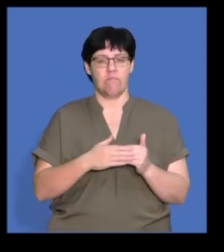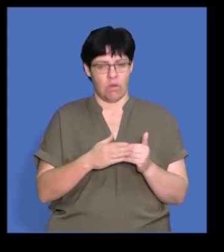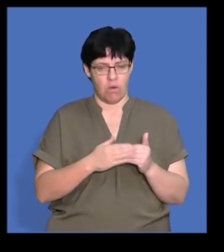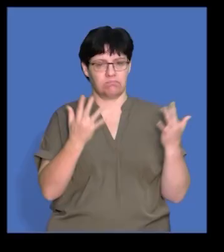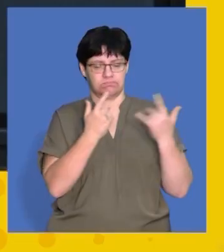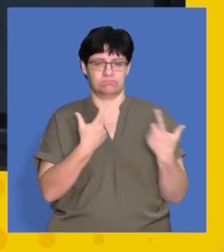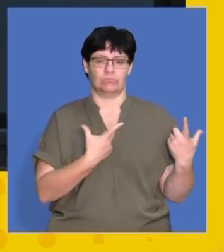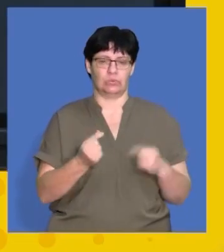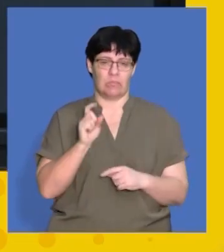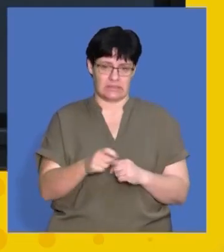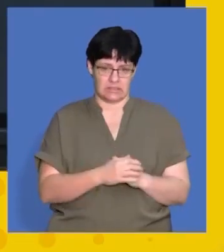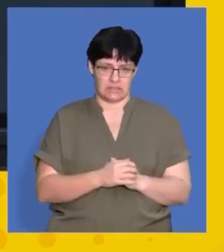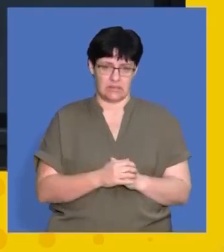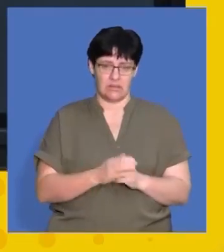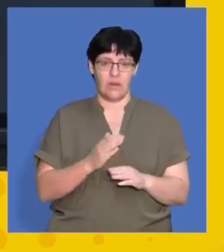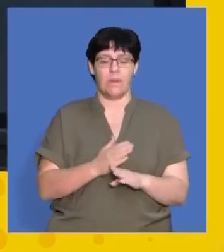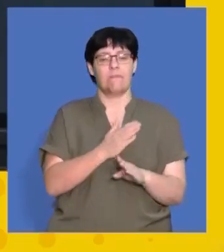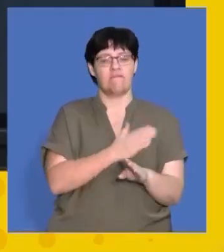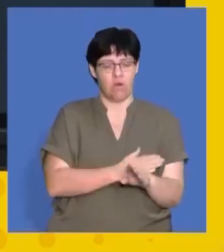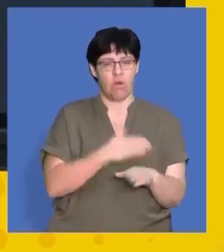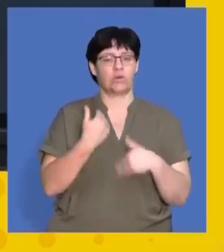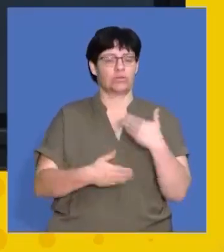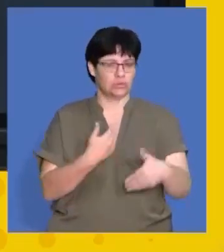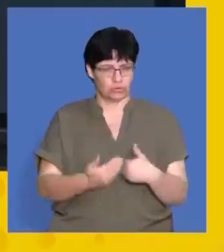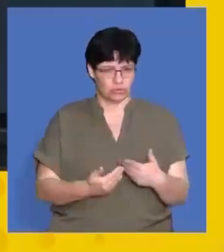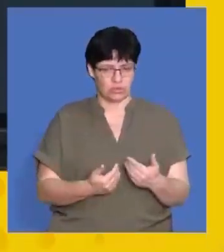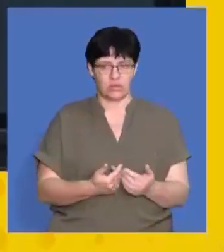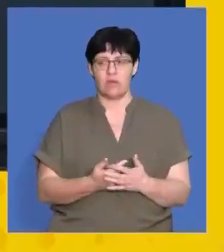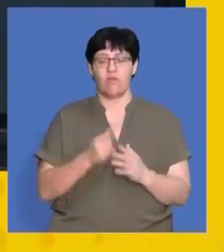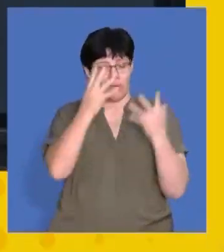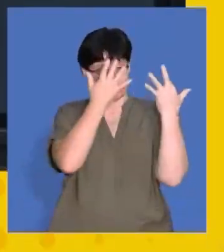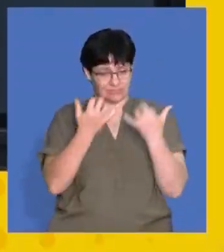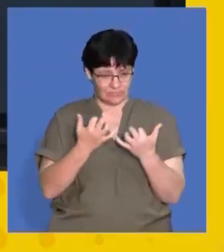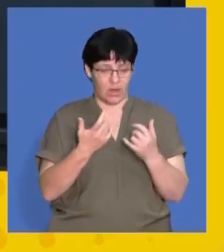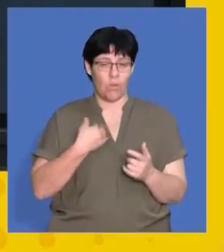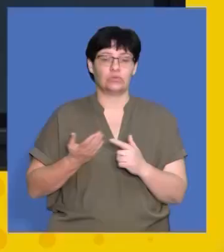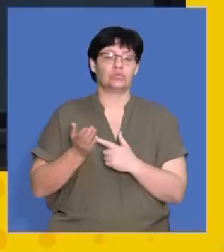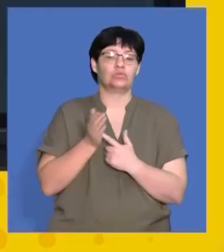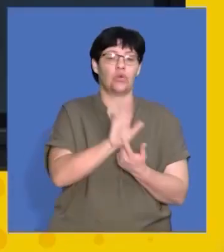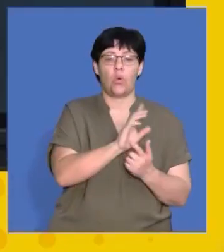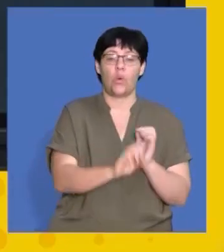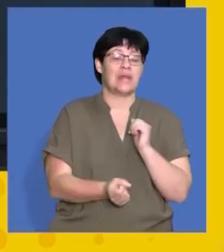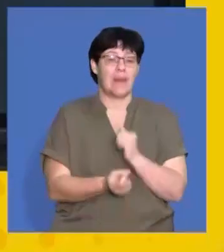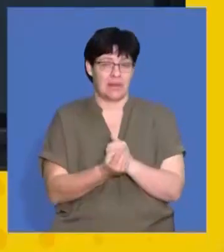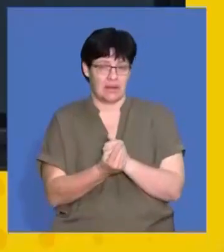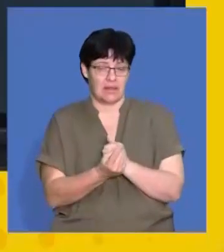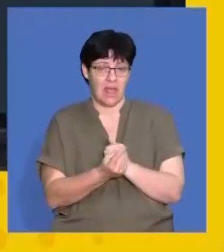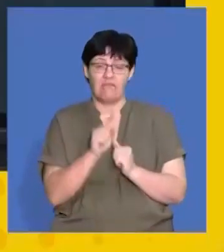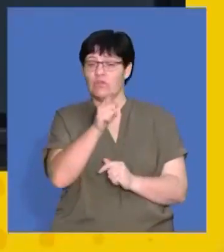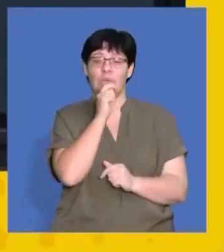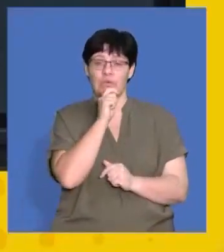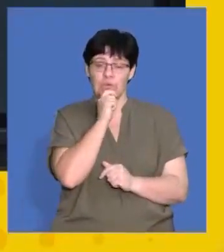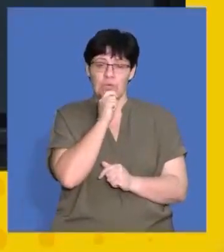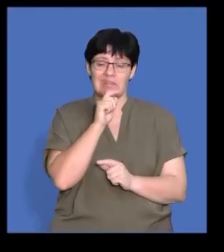calculations for us to do. But before I go on to carry on the sum, I want to show you what happens if you're not using a